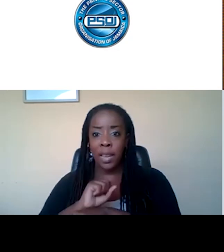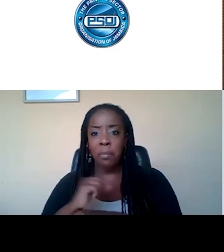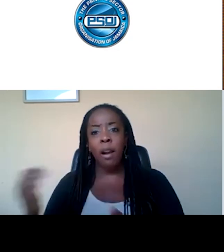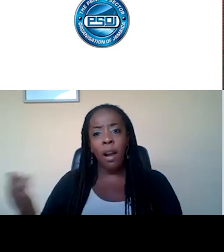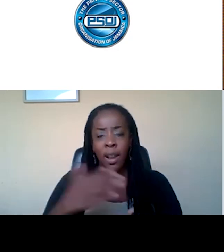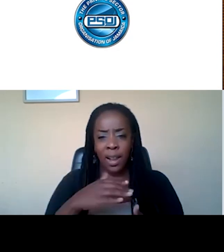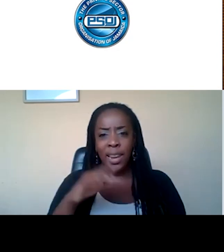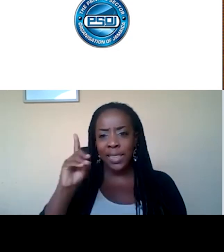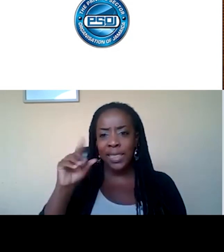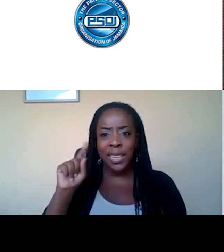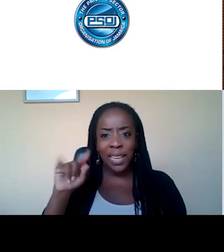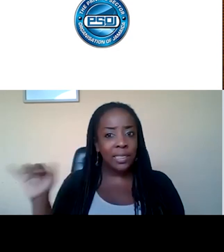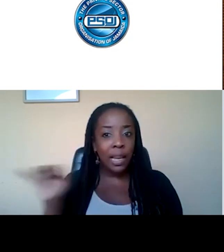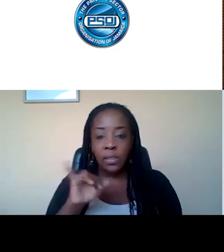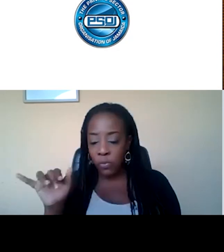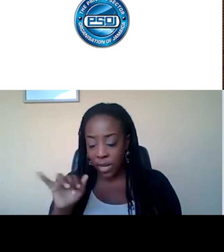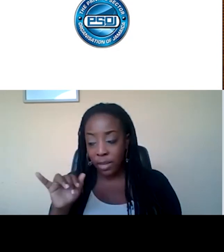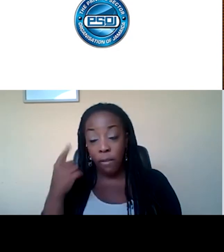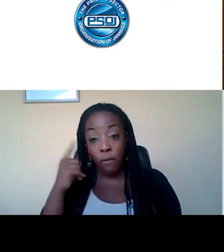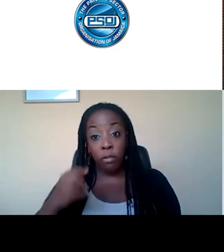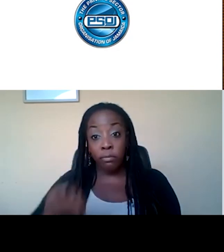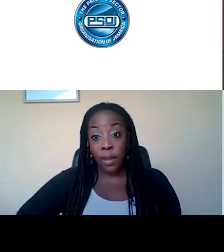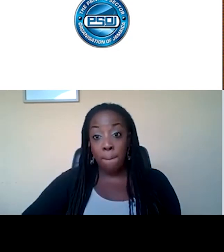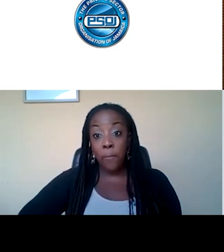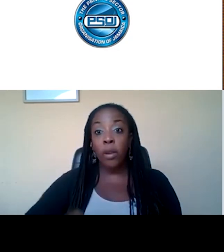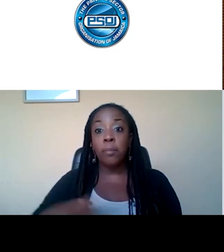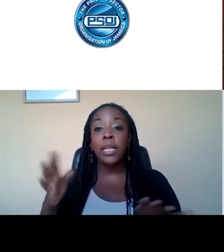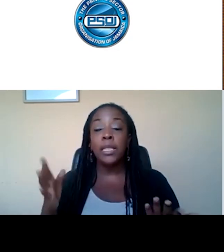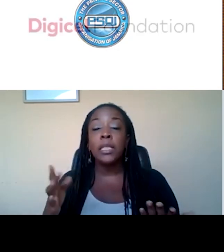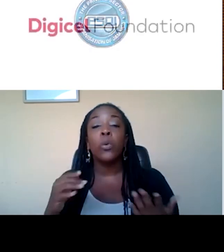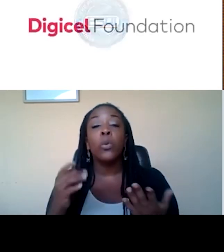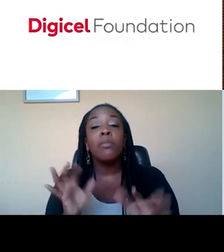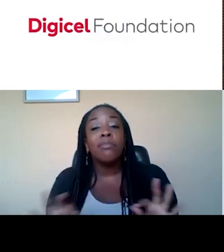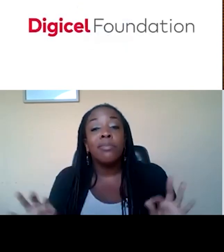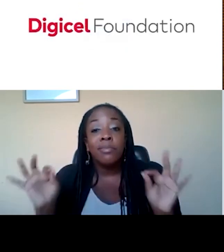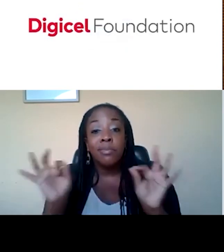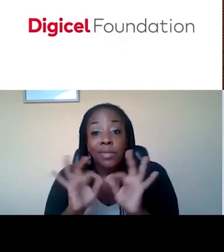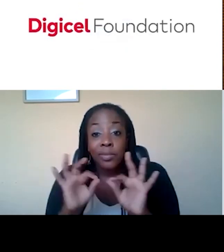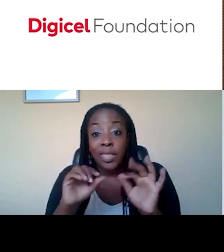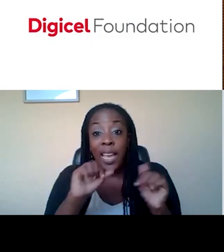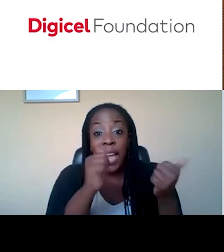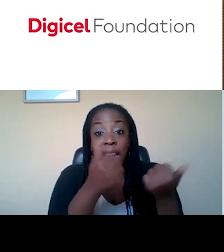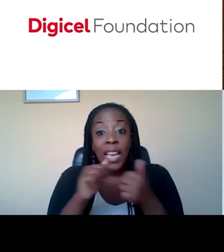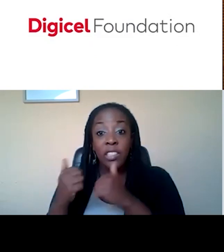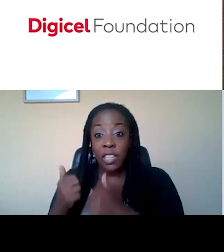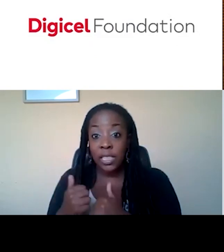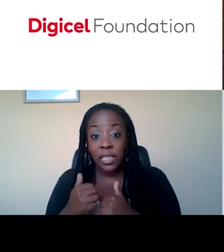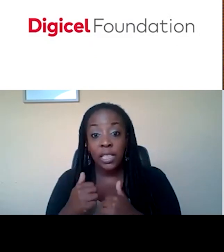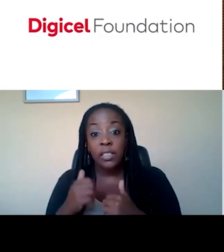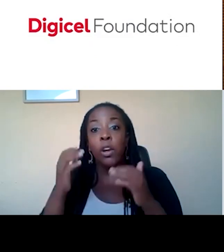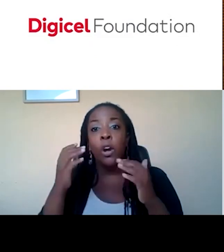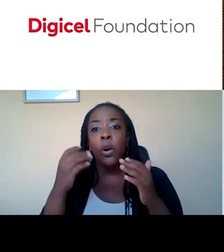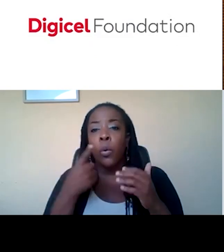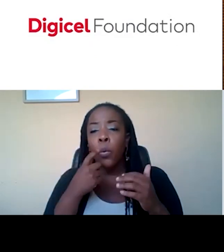it is important that the agencies of persons with disabilities have the data, and we have,